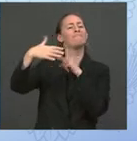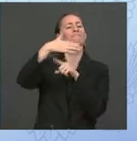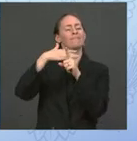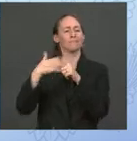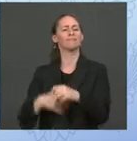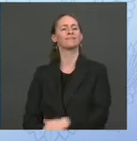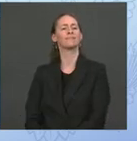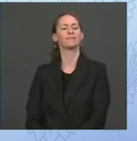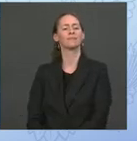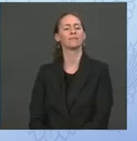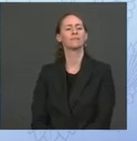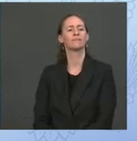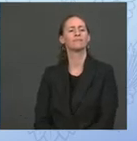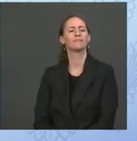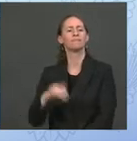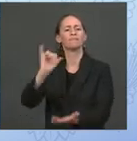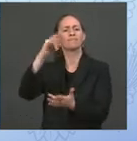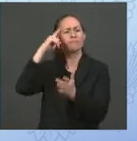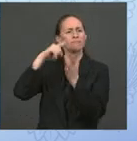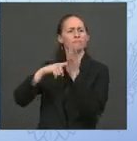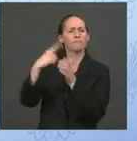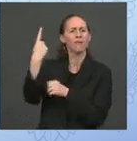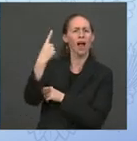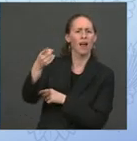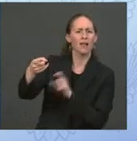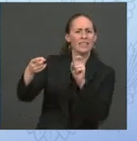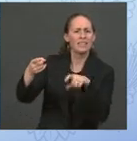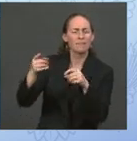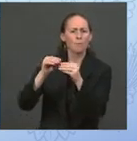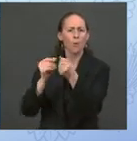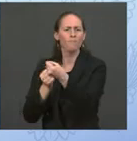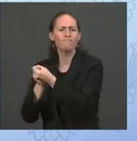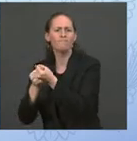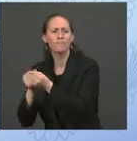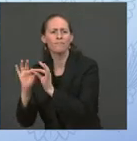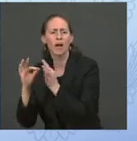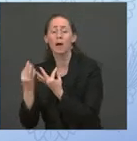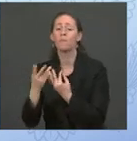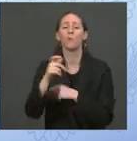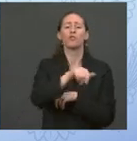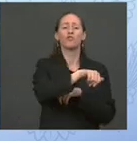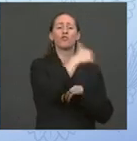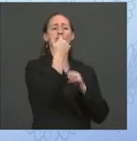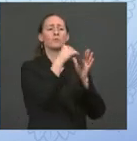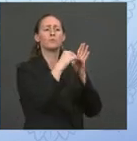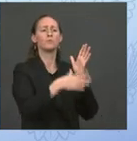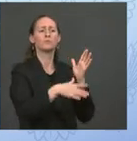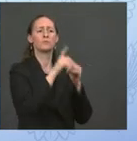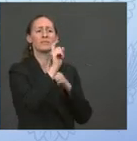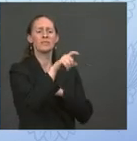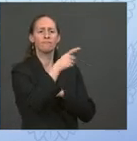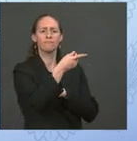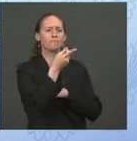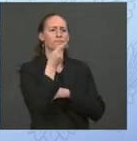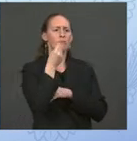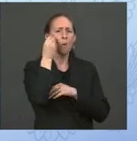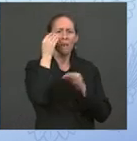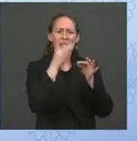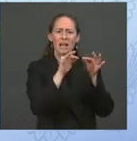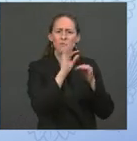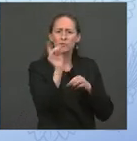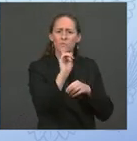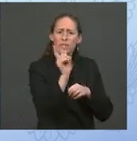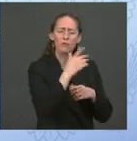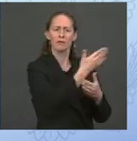with his family, and Maritza, who needed her family's home language included at school, or Vanessa